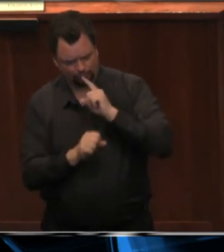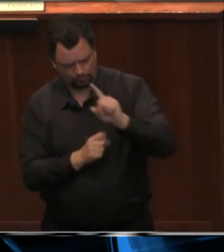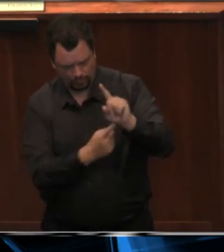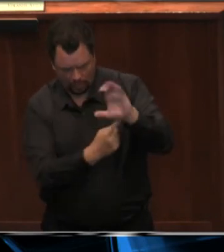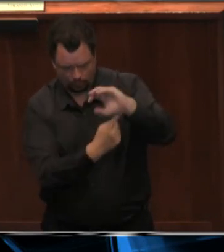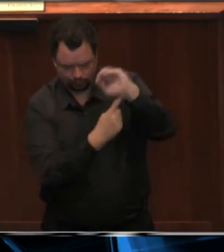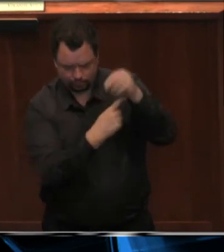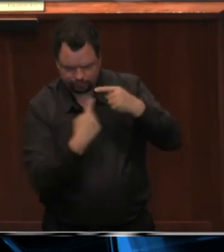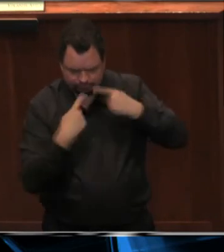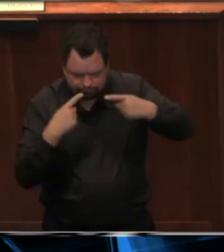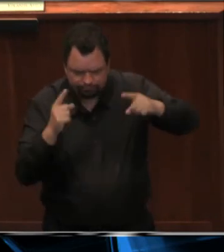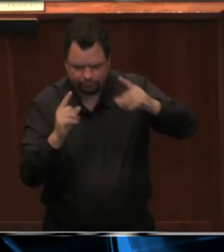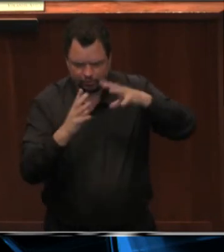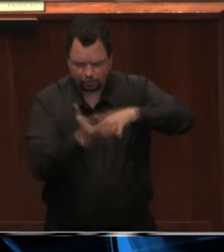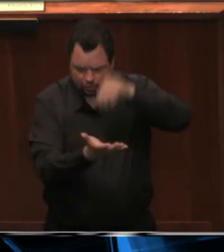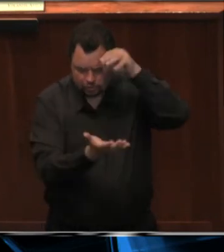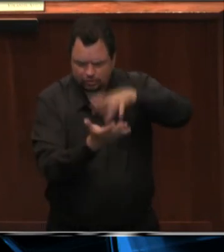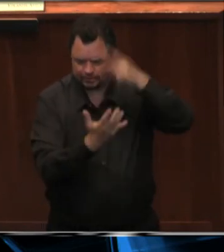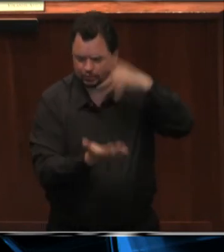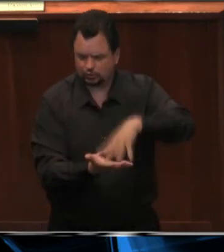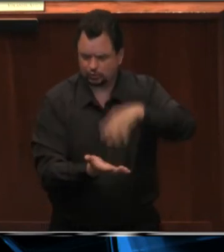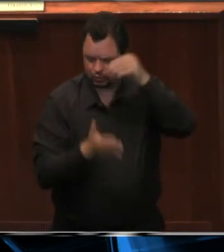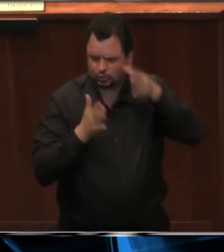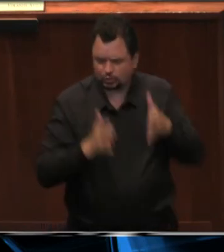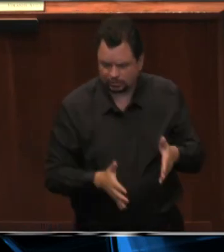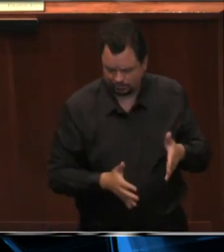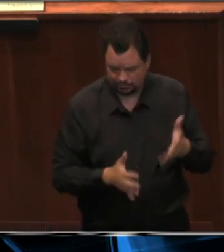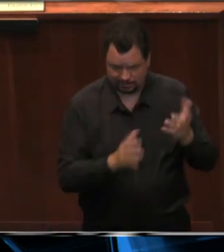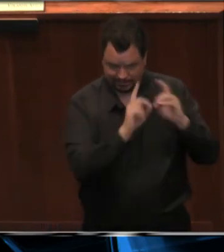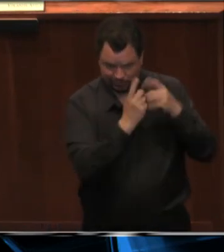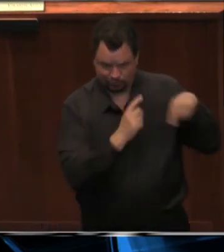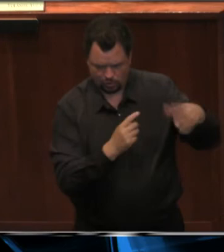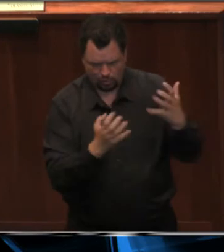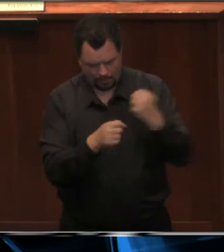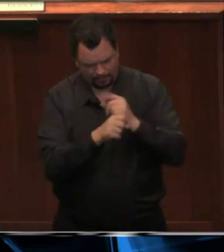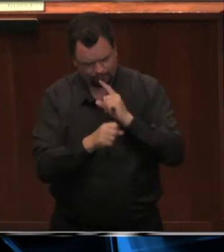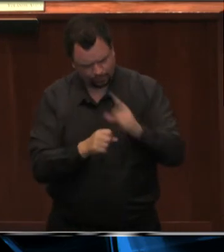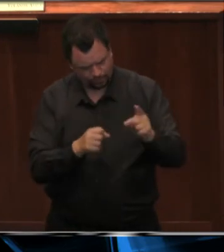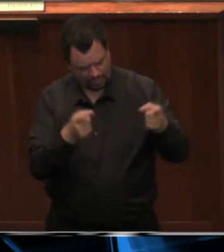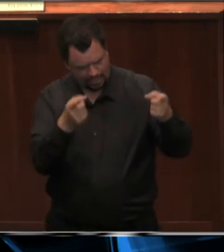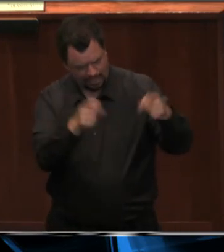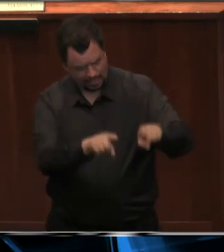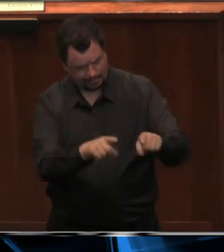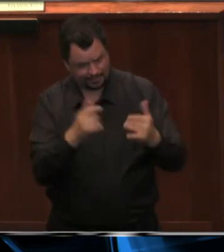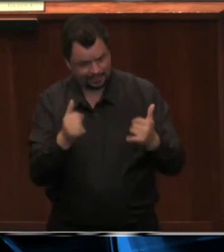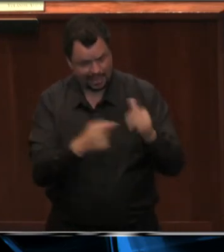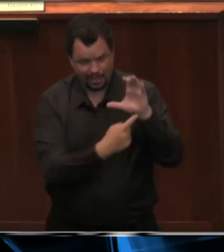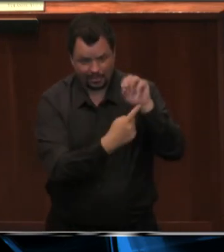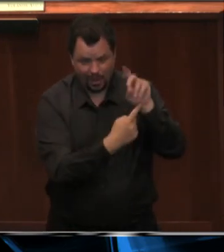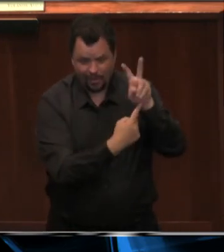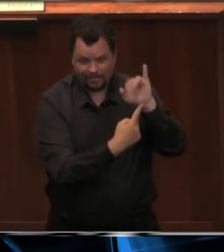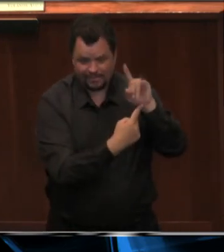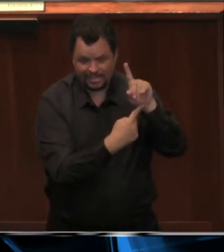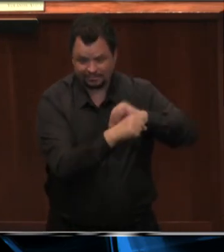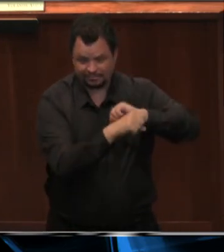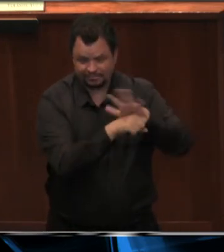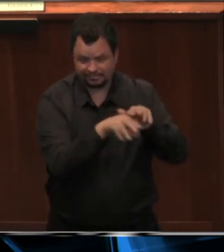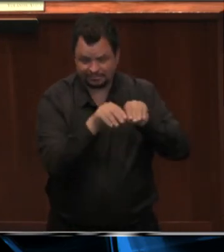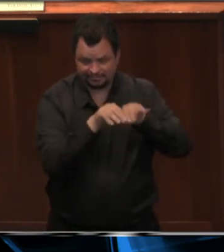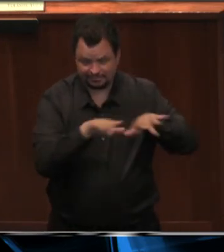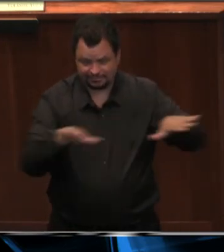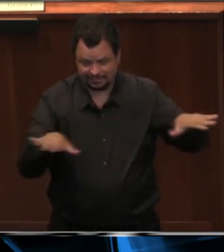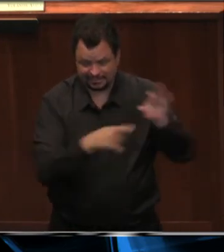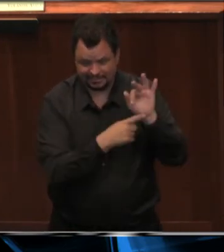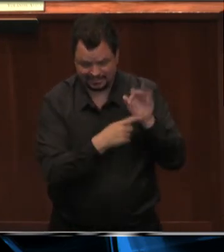district repeatedly. The COVID-19 school guidance that was issued this week, or last week,